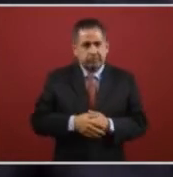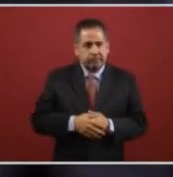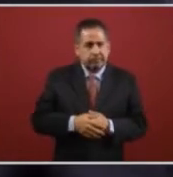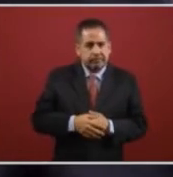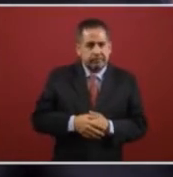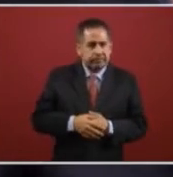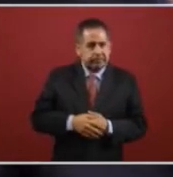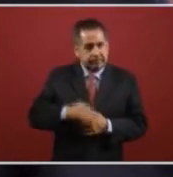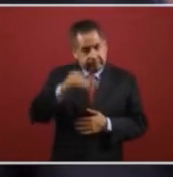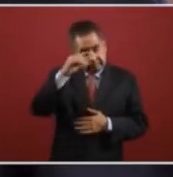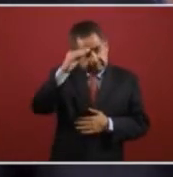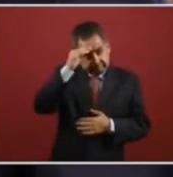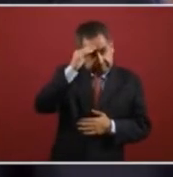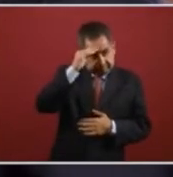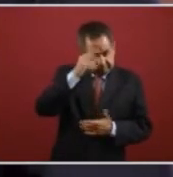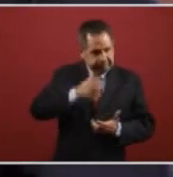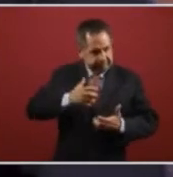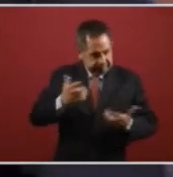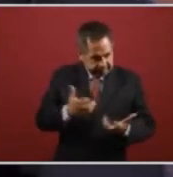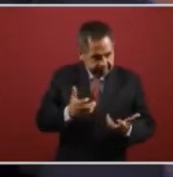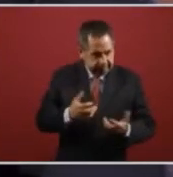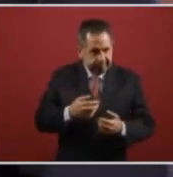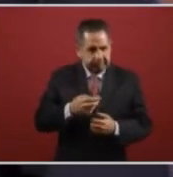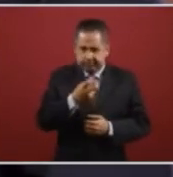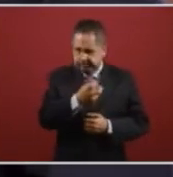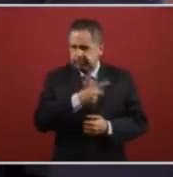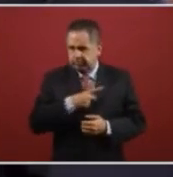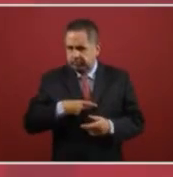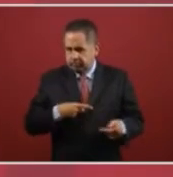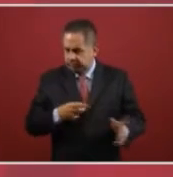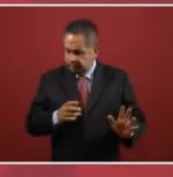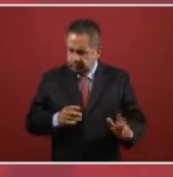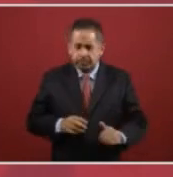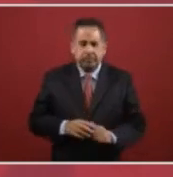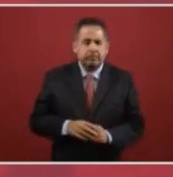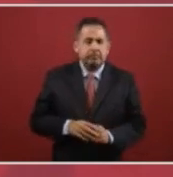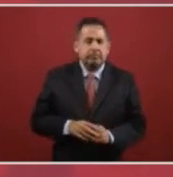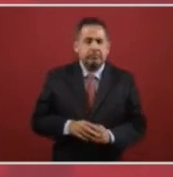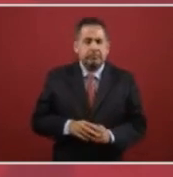theory and practice, thinking and action.